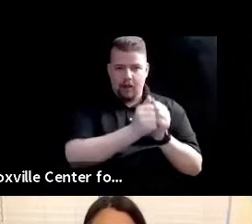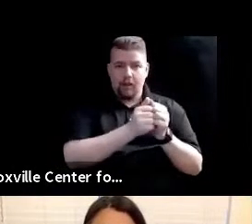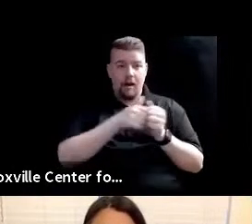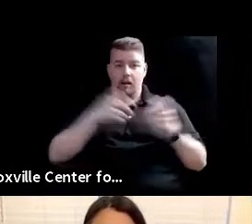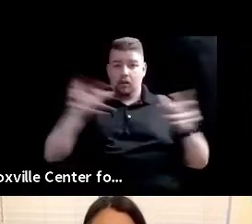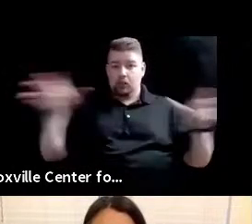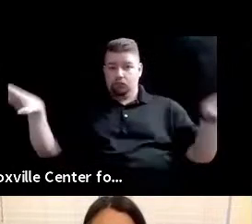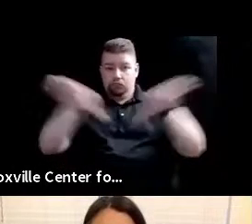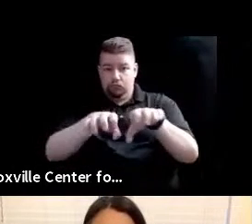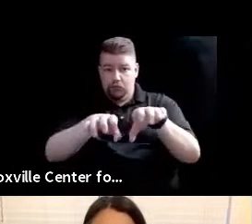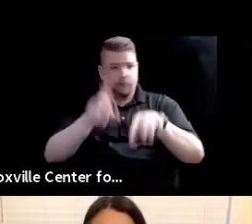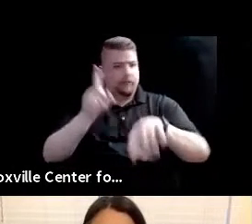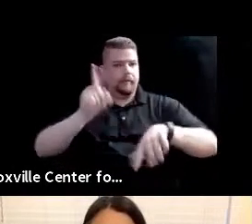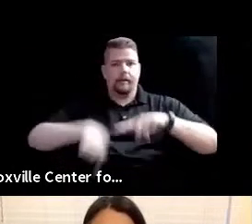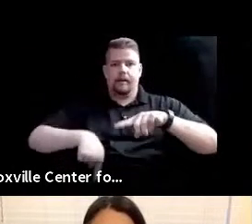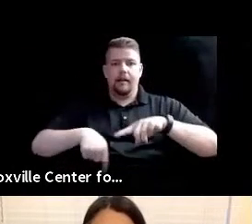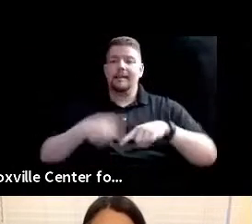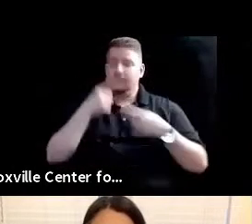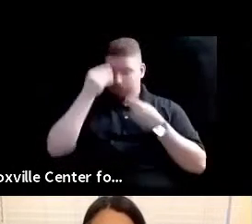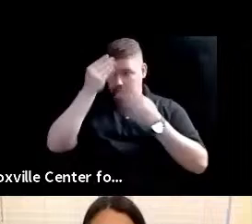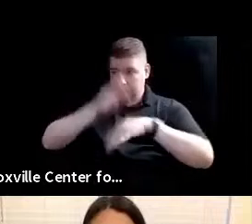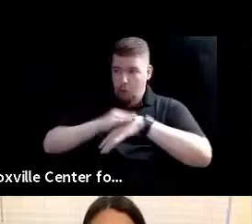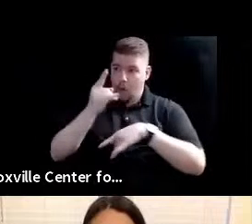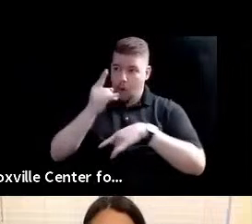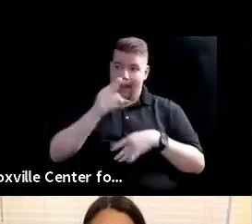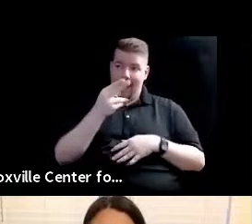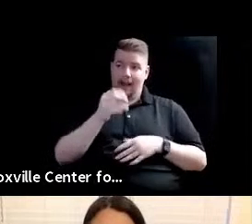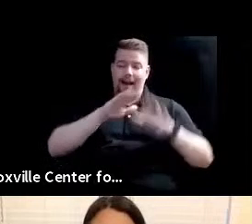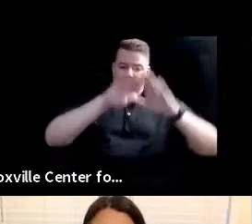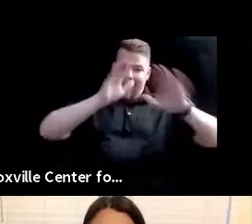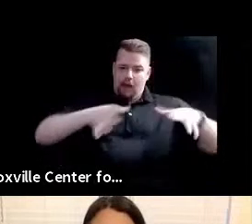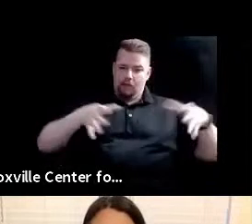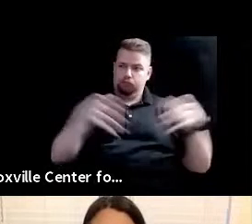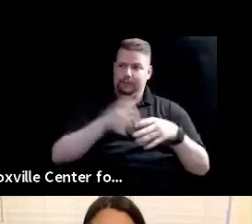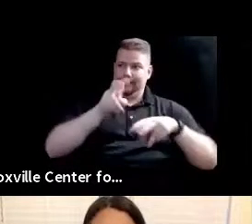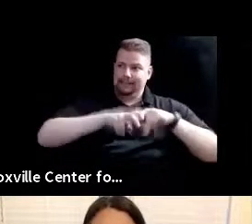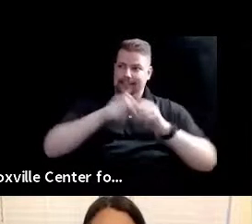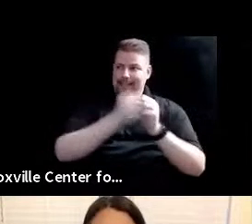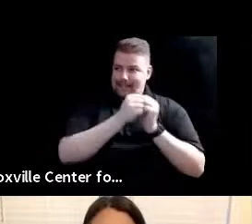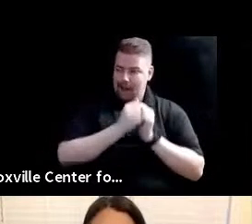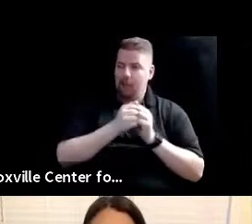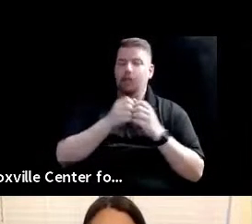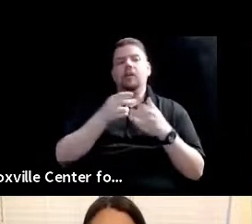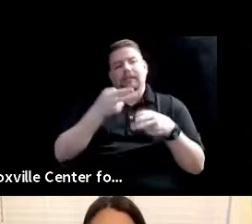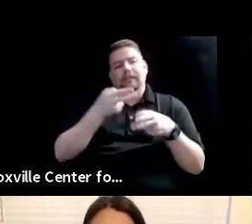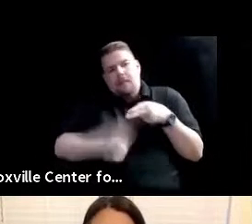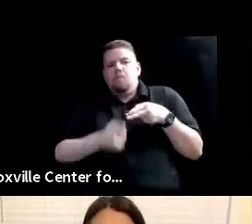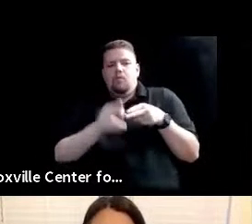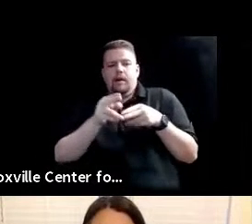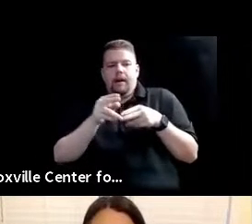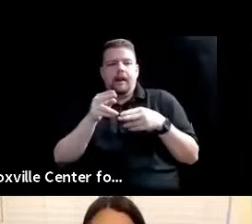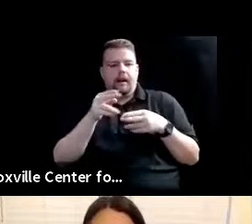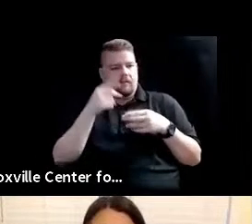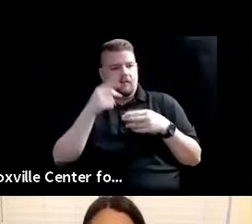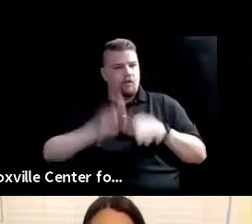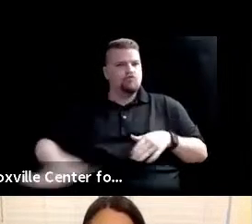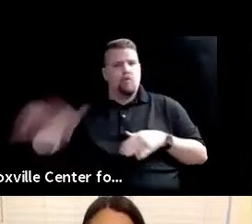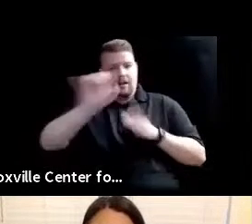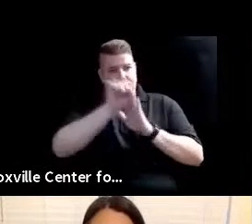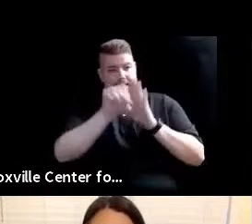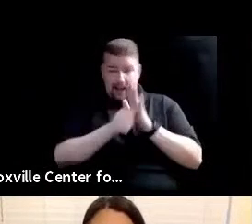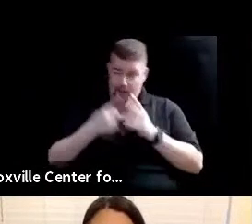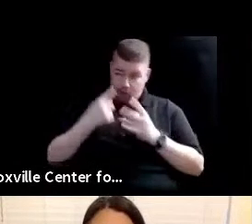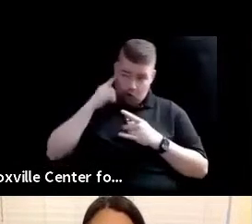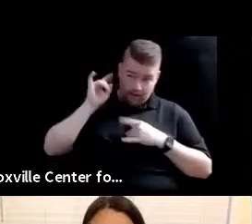was noted that only 1 household could be seated together. And they did this as a temporary measure across the state. Have you heard of